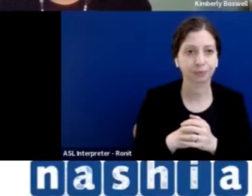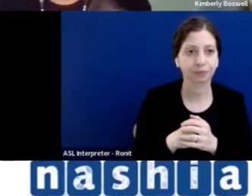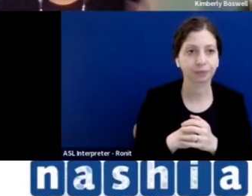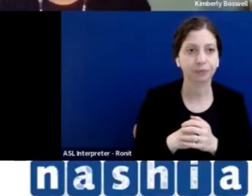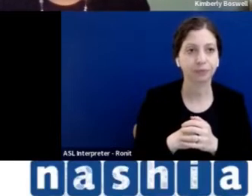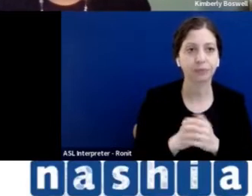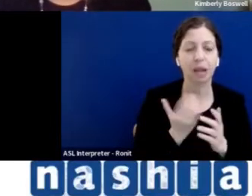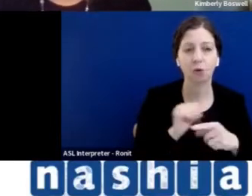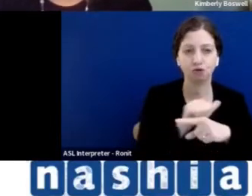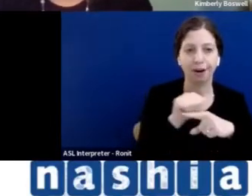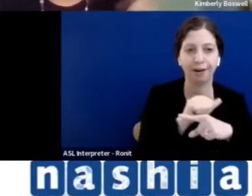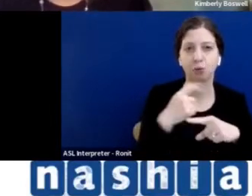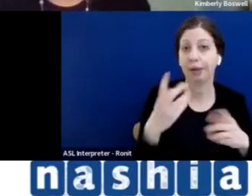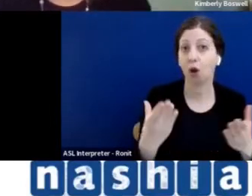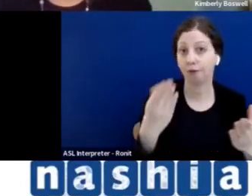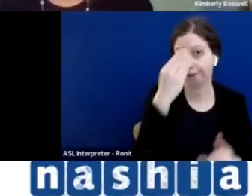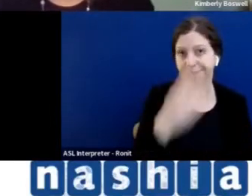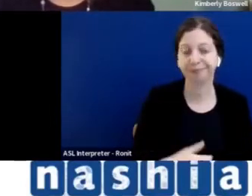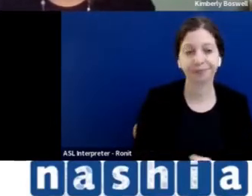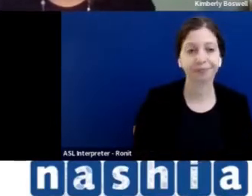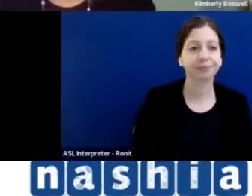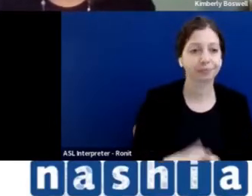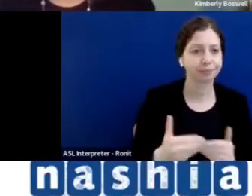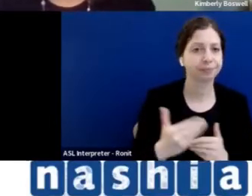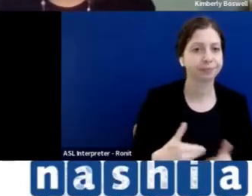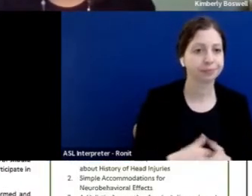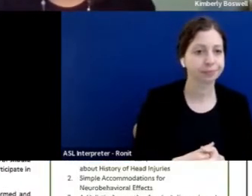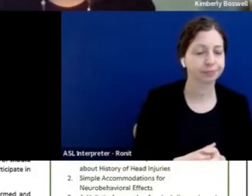Those are our trainings that we offer, by the way. Next slide.